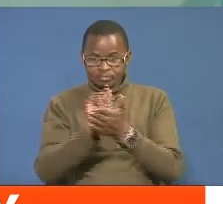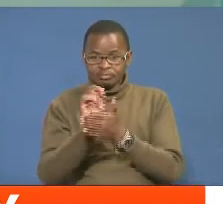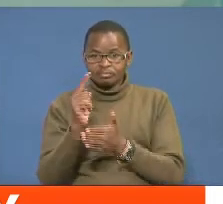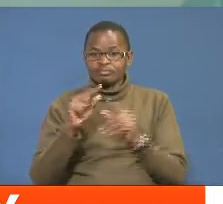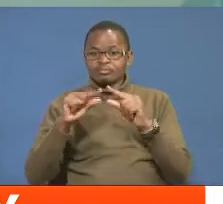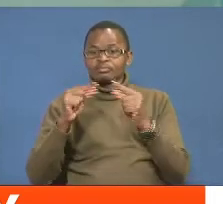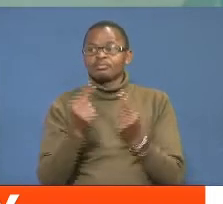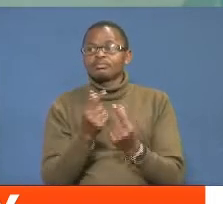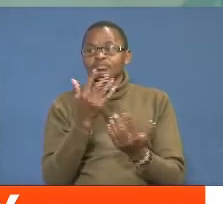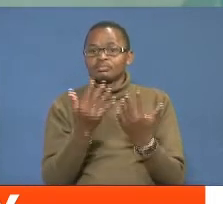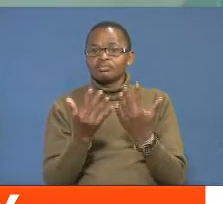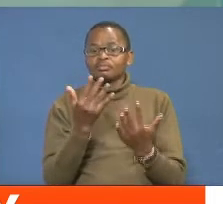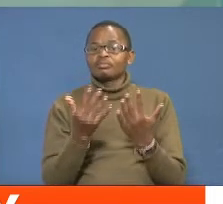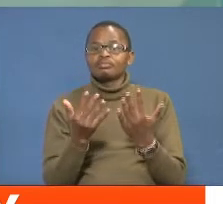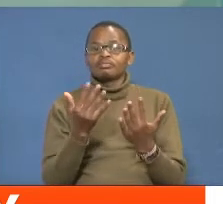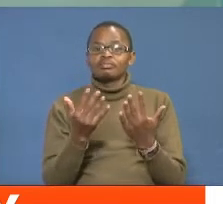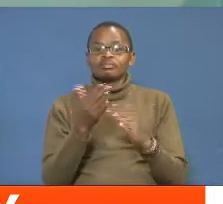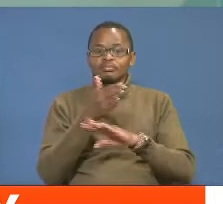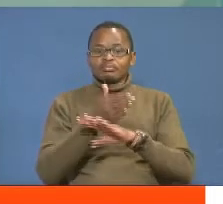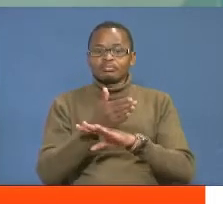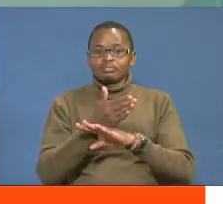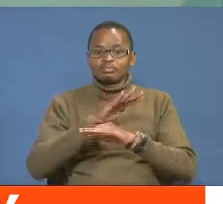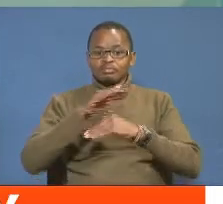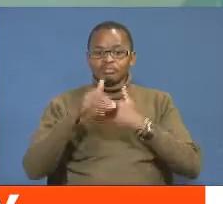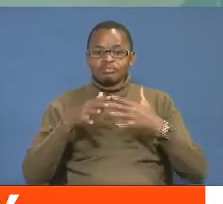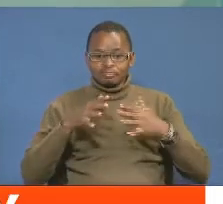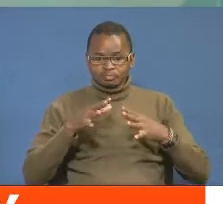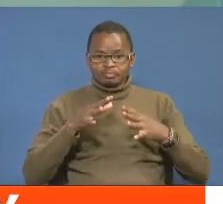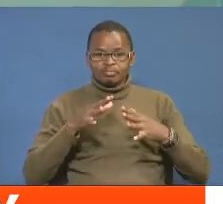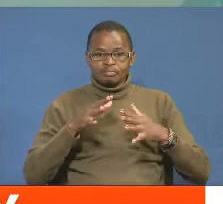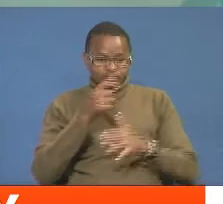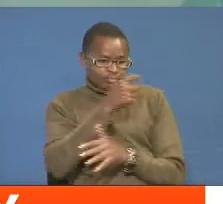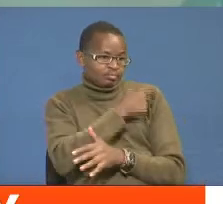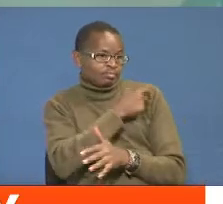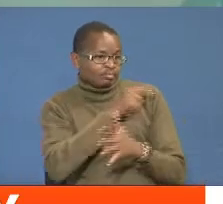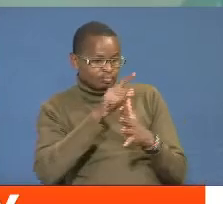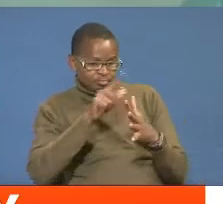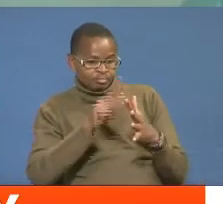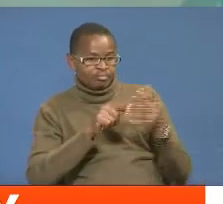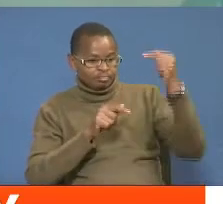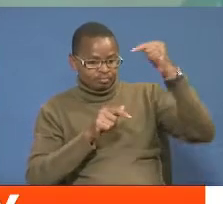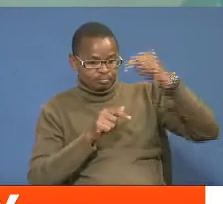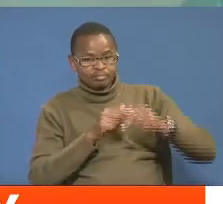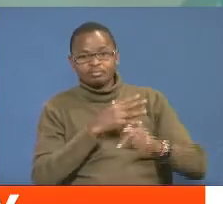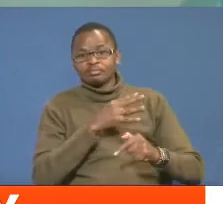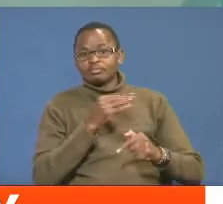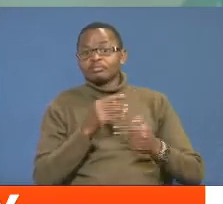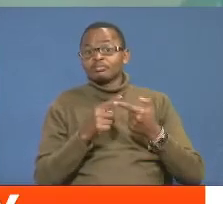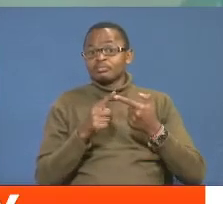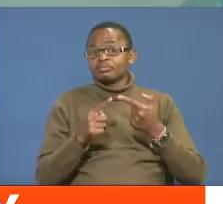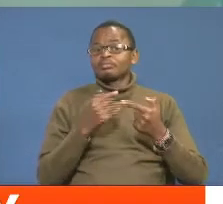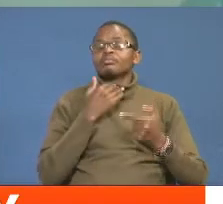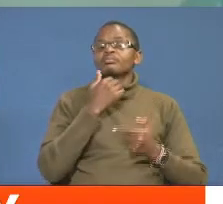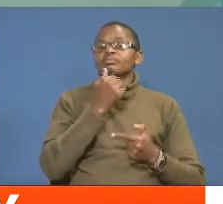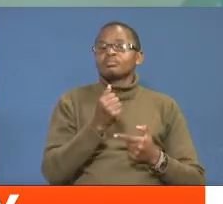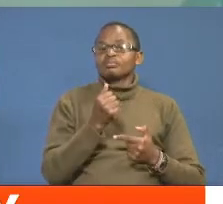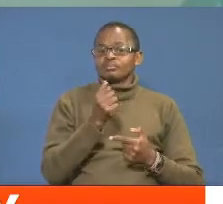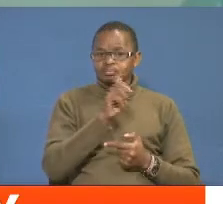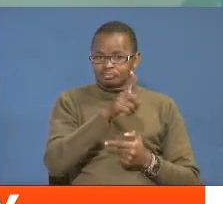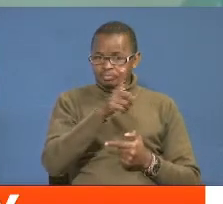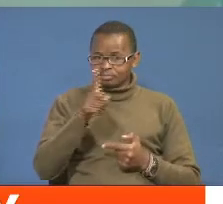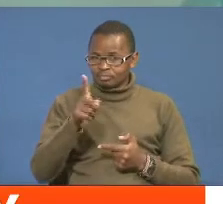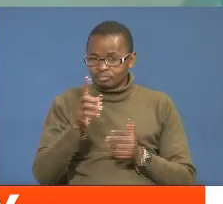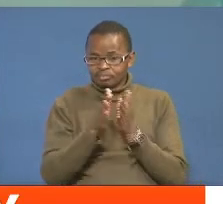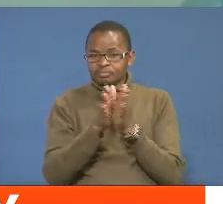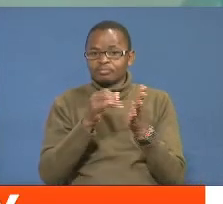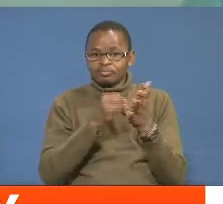fast group. So maybe when they, you know, after all the frontline workers are vaccinated, maybe they'll come in. And, you know, but what I like to caution the public